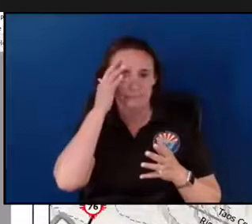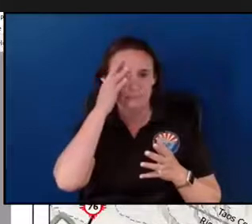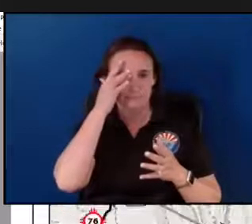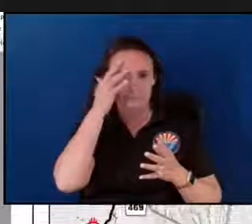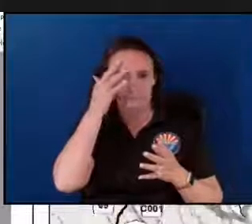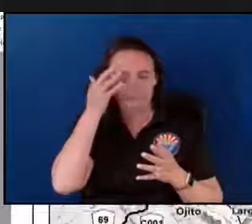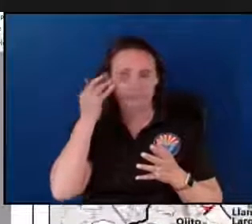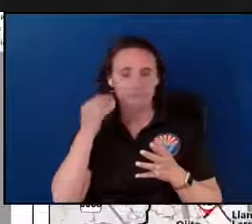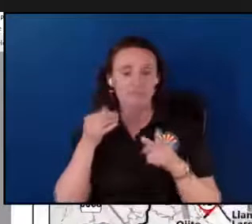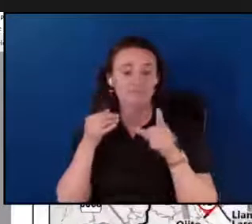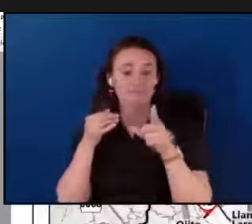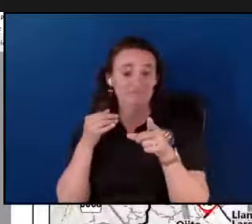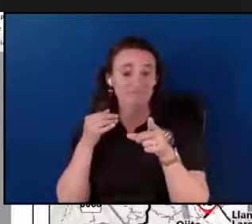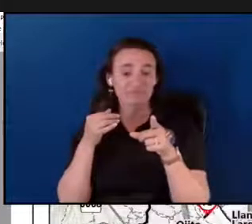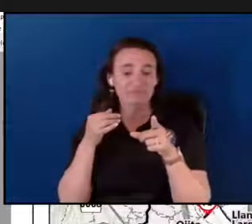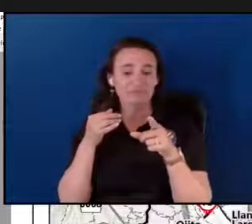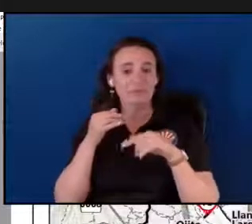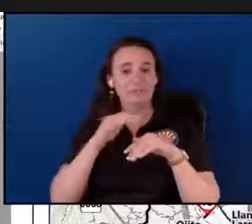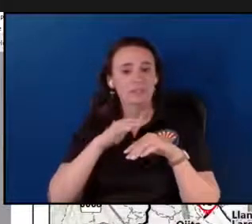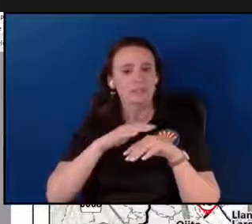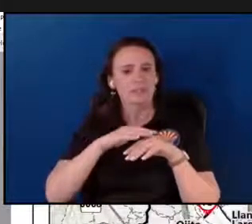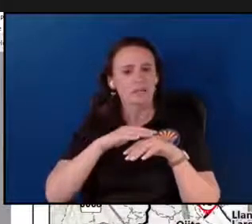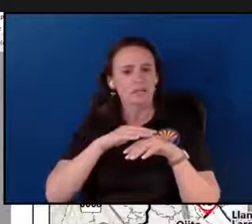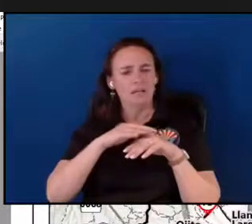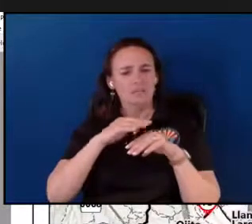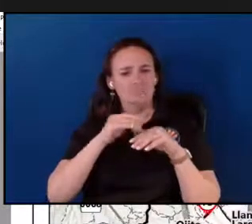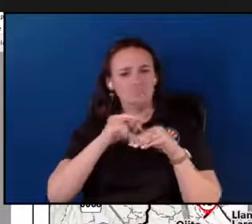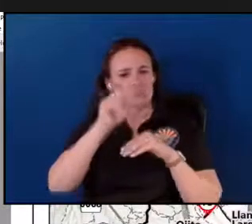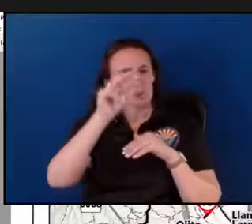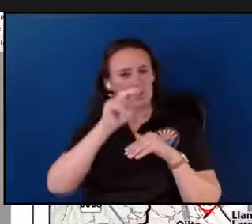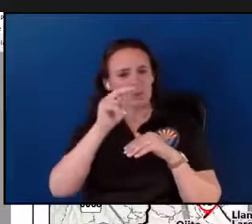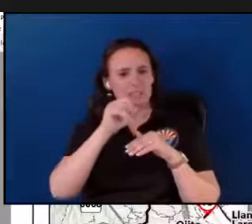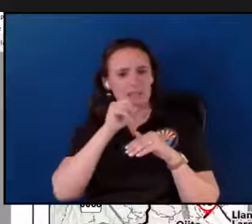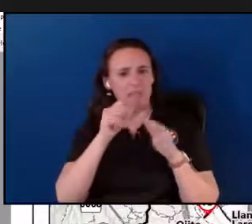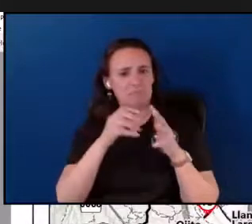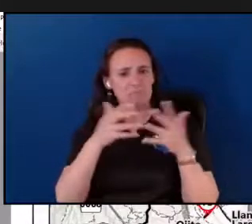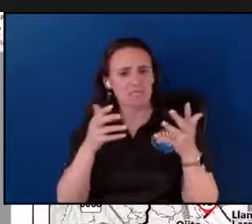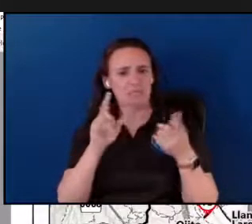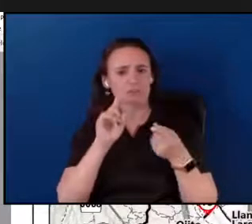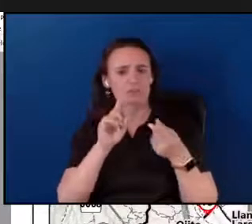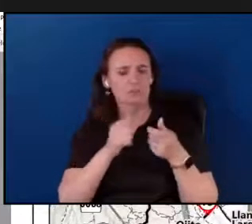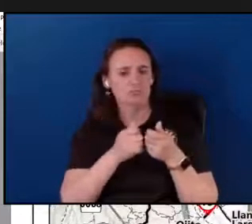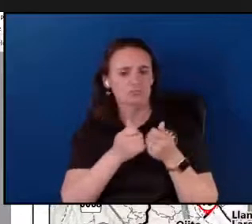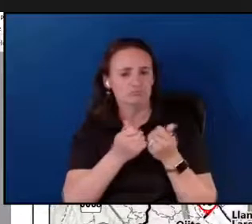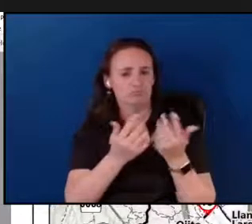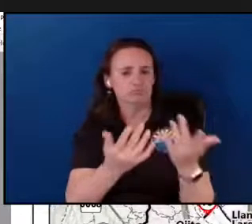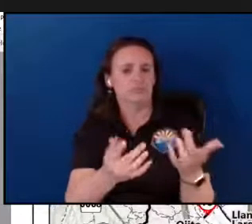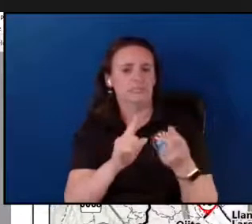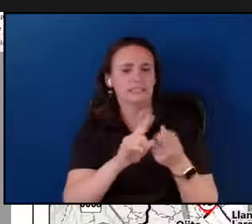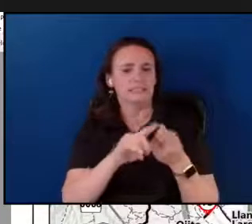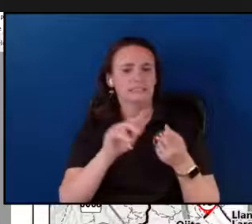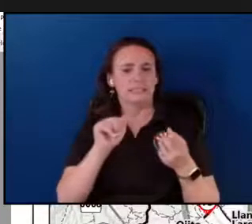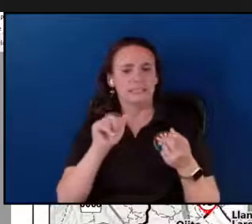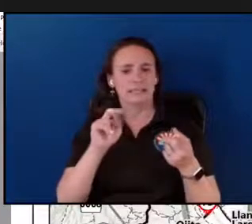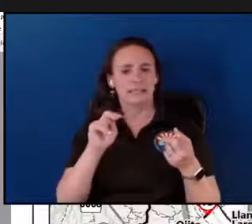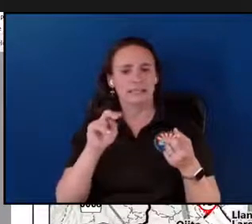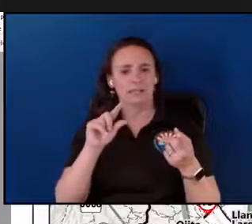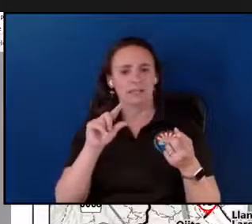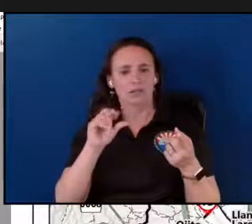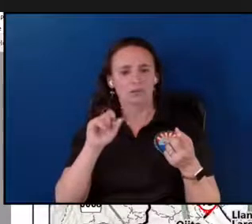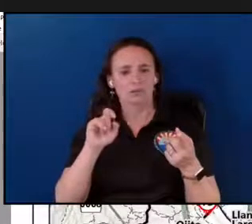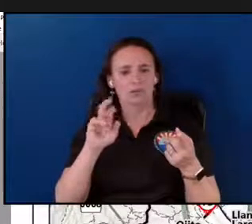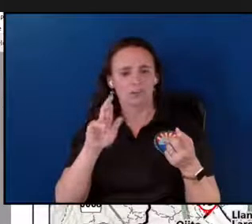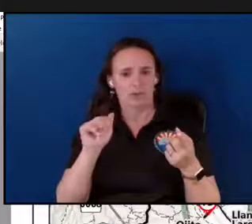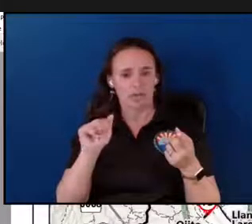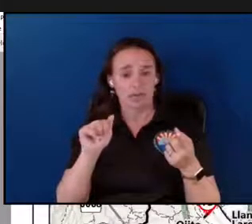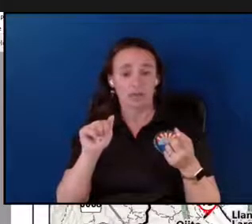growth above that until we get up into the Angostura area. You heard operations talking about the crews working in there. Very